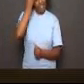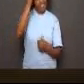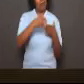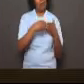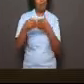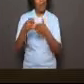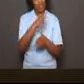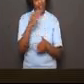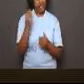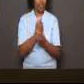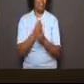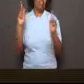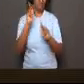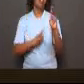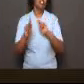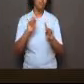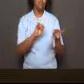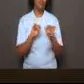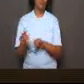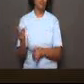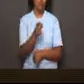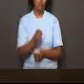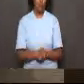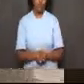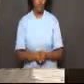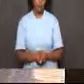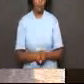self-reliant and independent people.